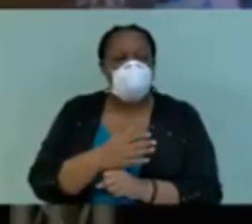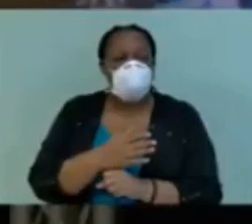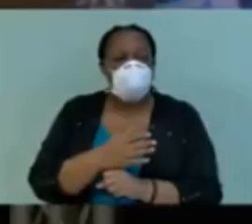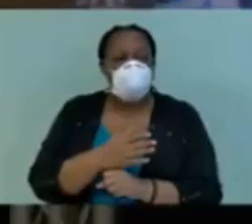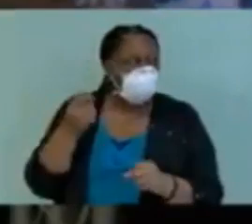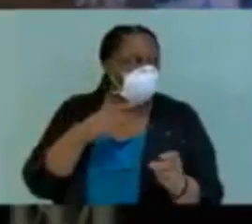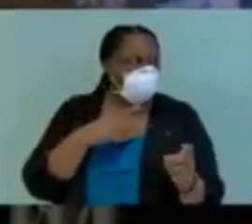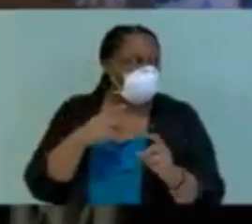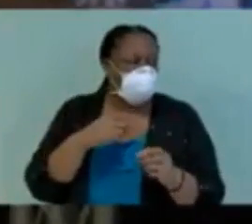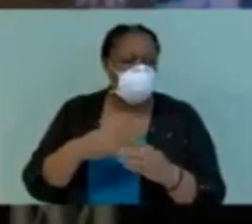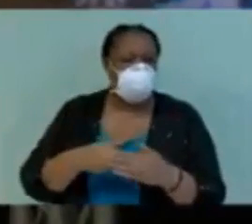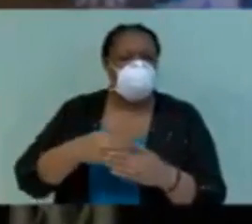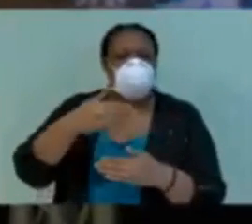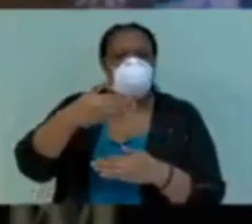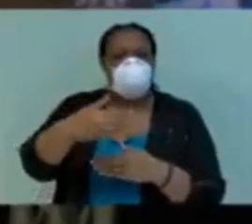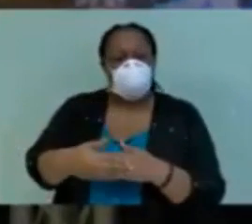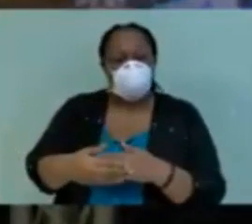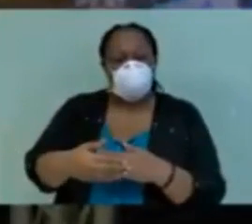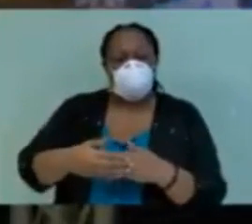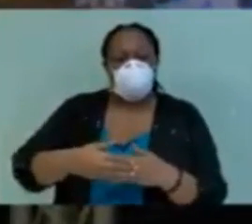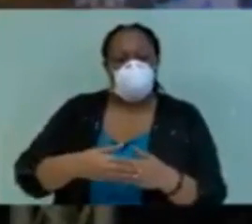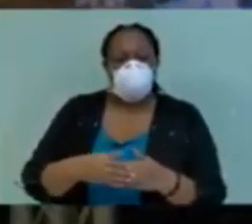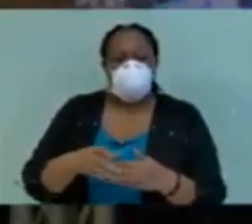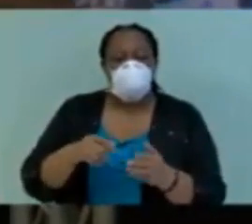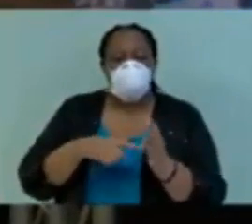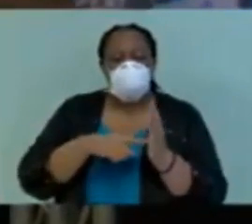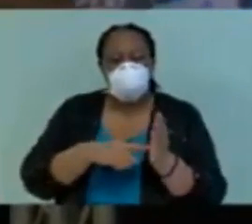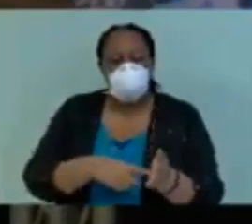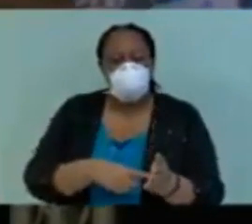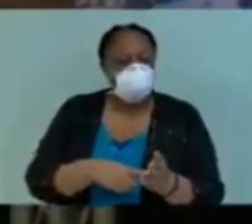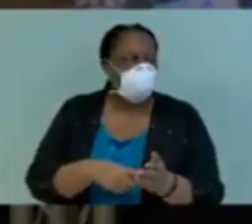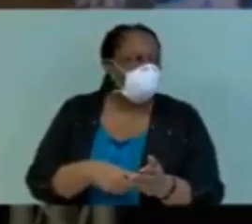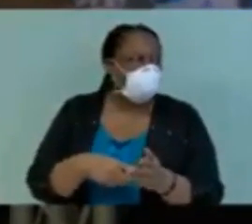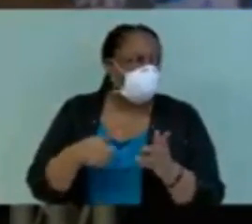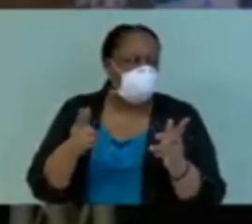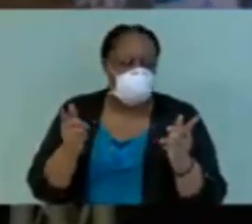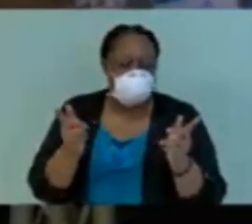and continues to perform during the crisis.